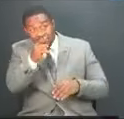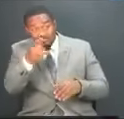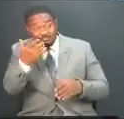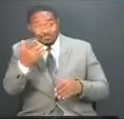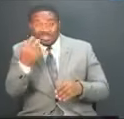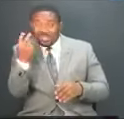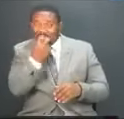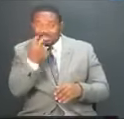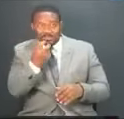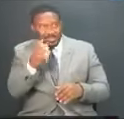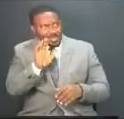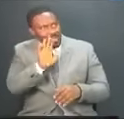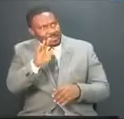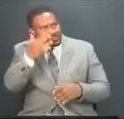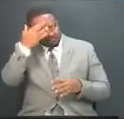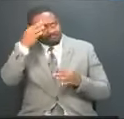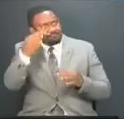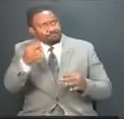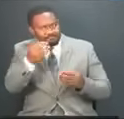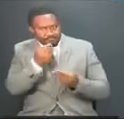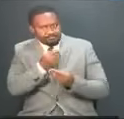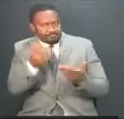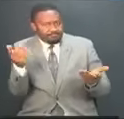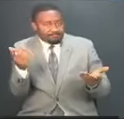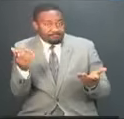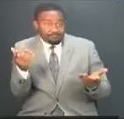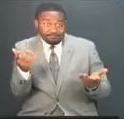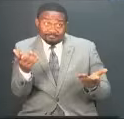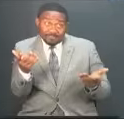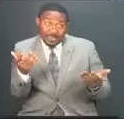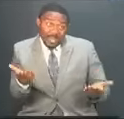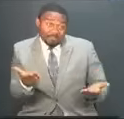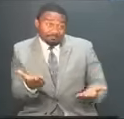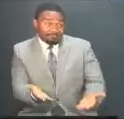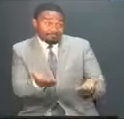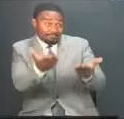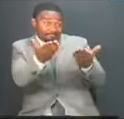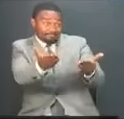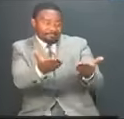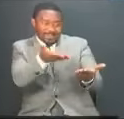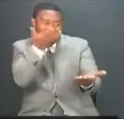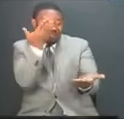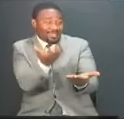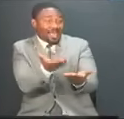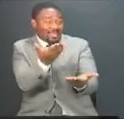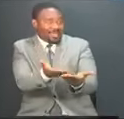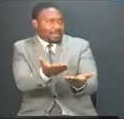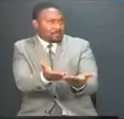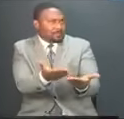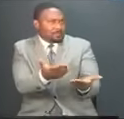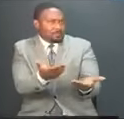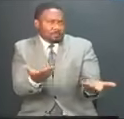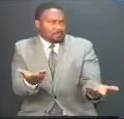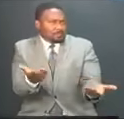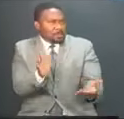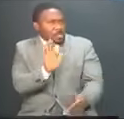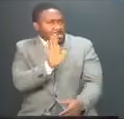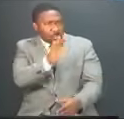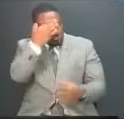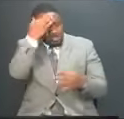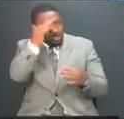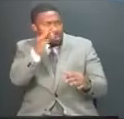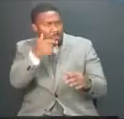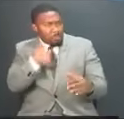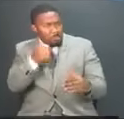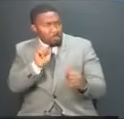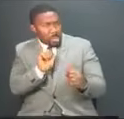ruling. So, Mr. Speaker, the issue before you is not to challenge your ruling. It